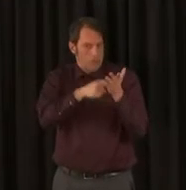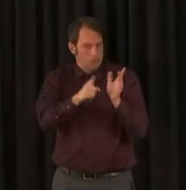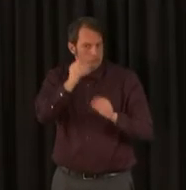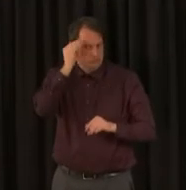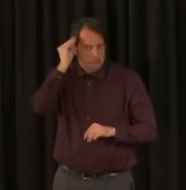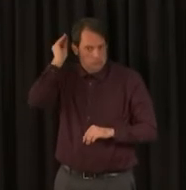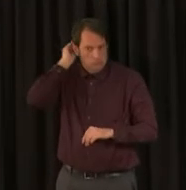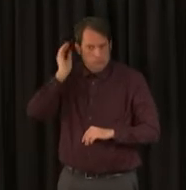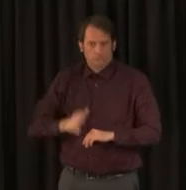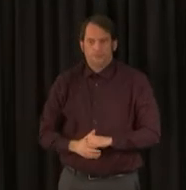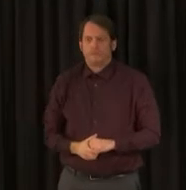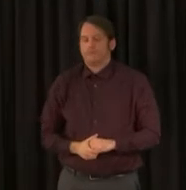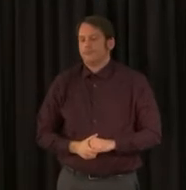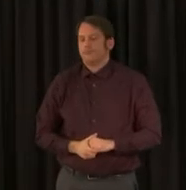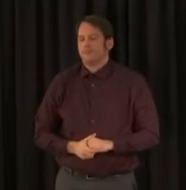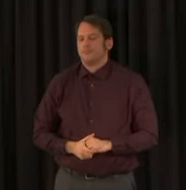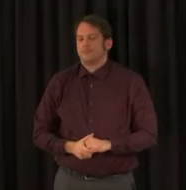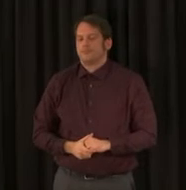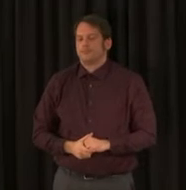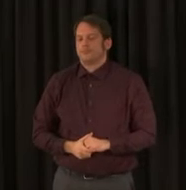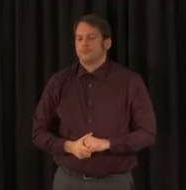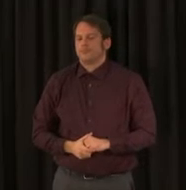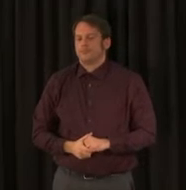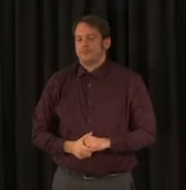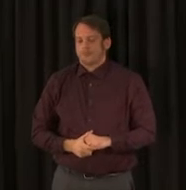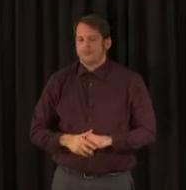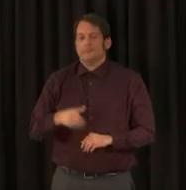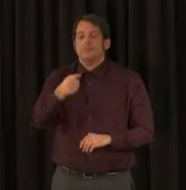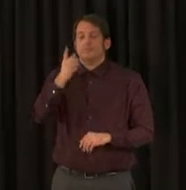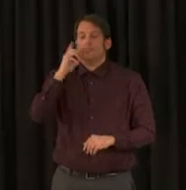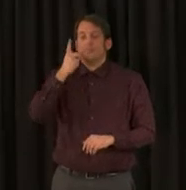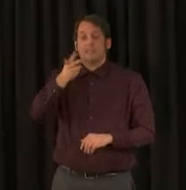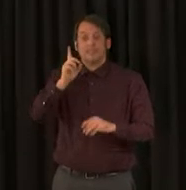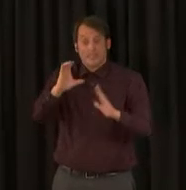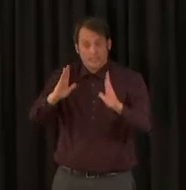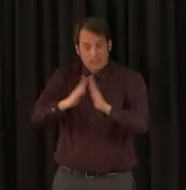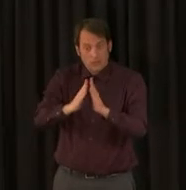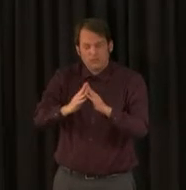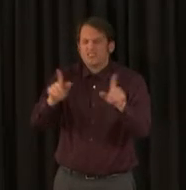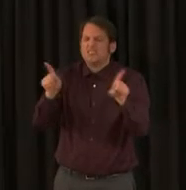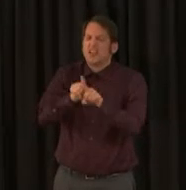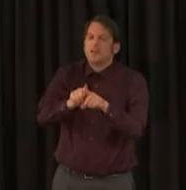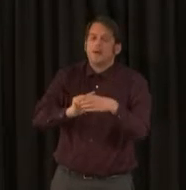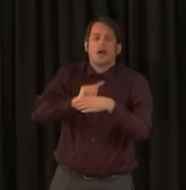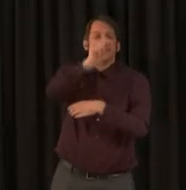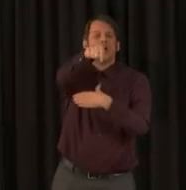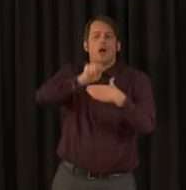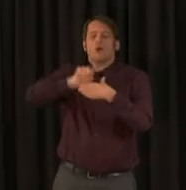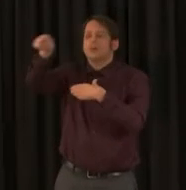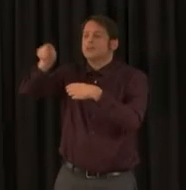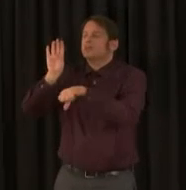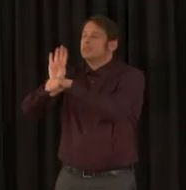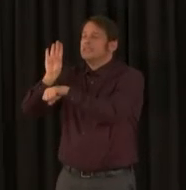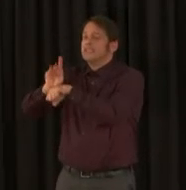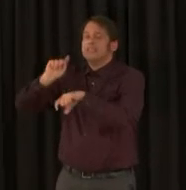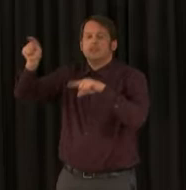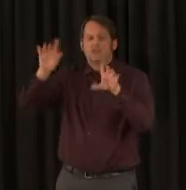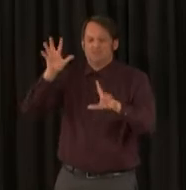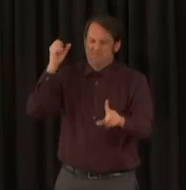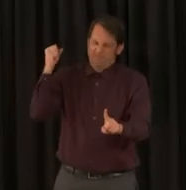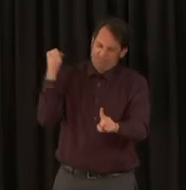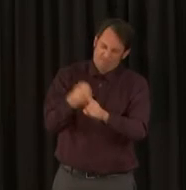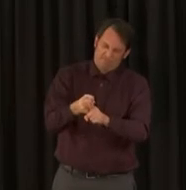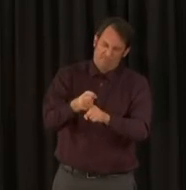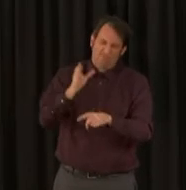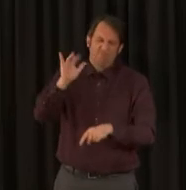the Downtown DC, like many parts of the city, have been hit severely by this pandemic.